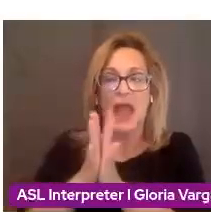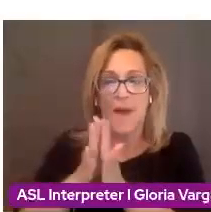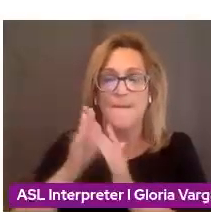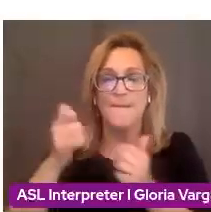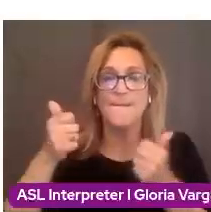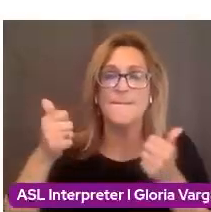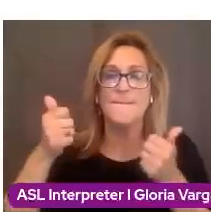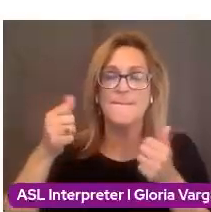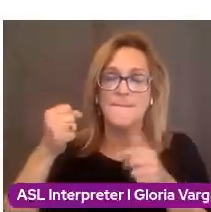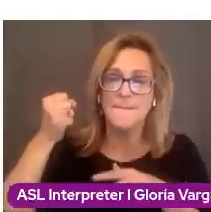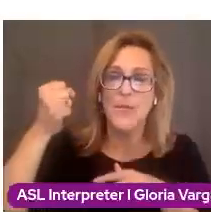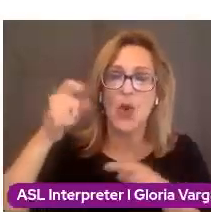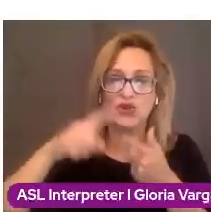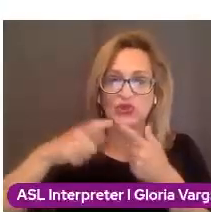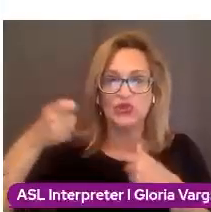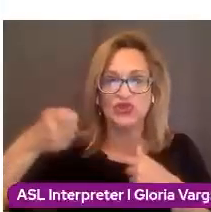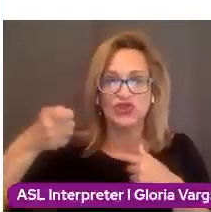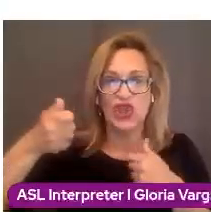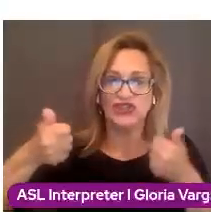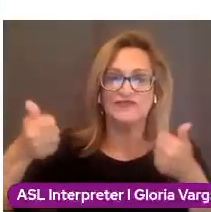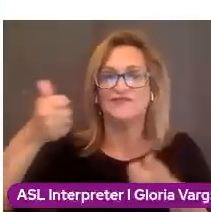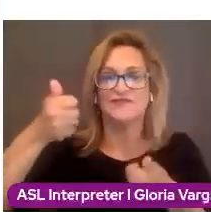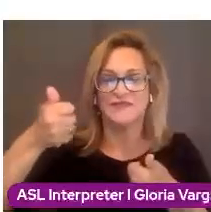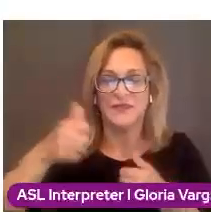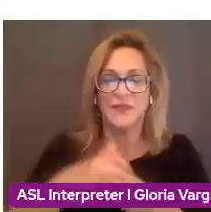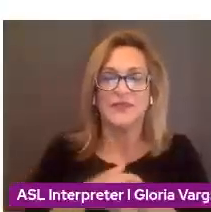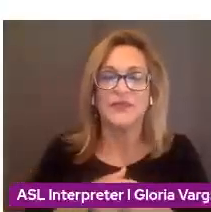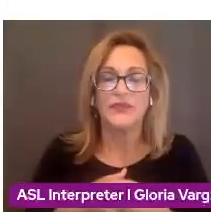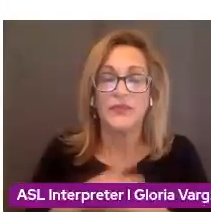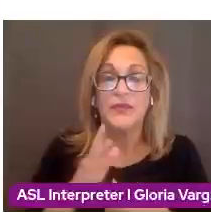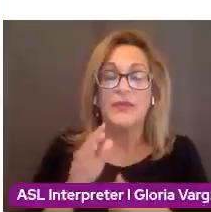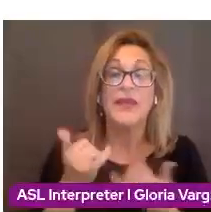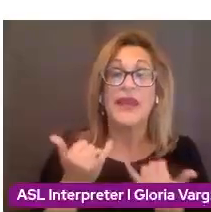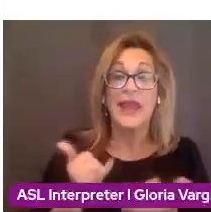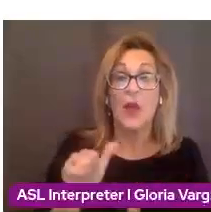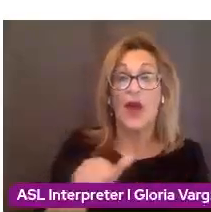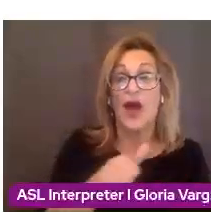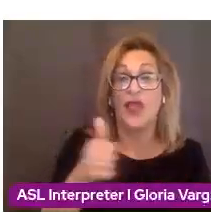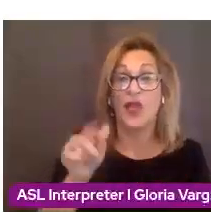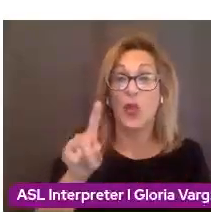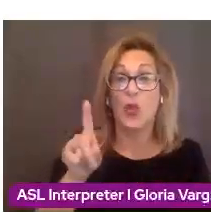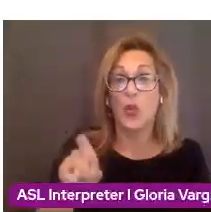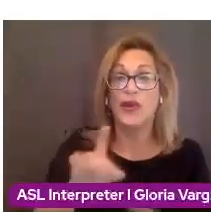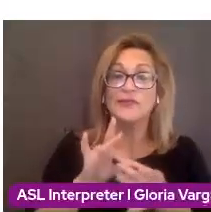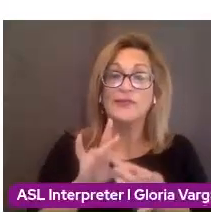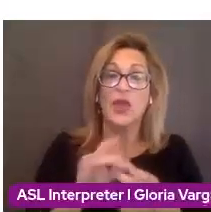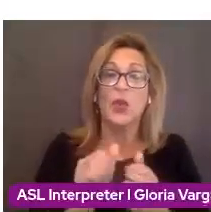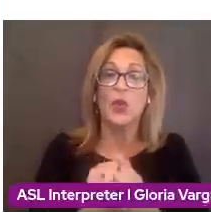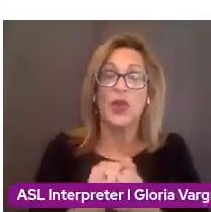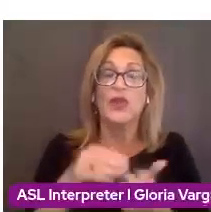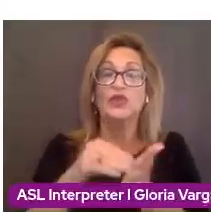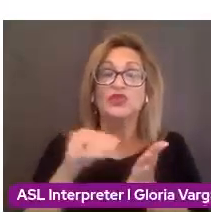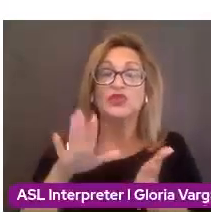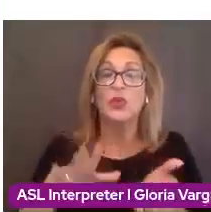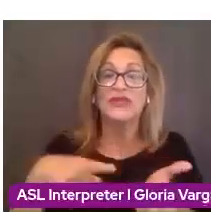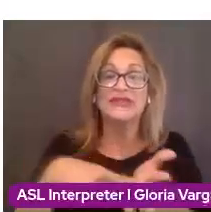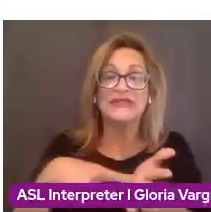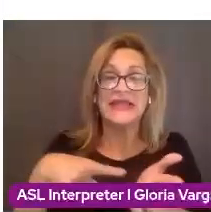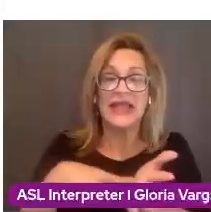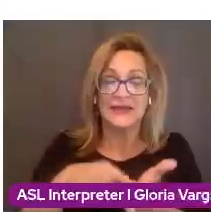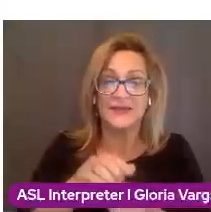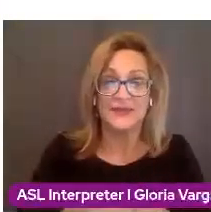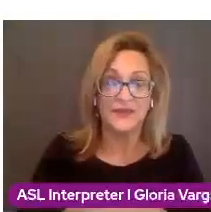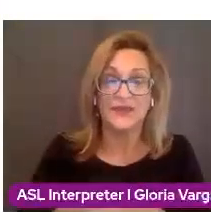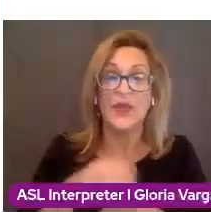Thanks, Congresswoman. I think the next question is about student debt. So Sarah Lowry from Astoria asks, will there be any student loan